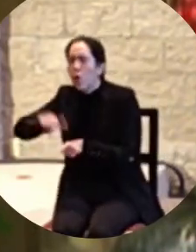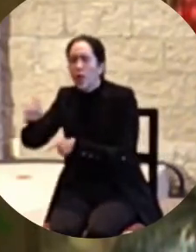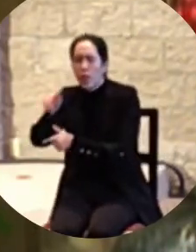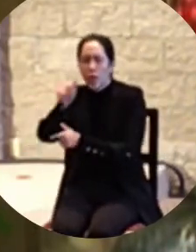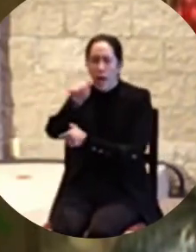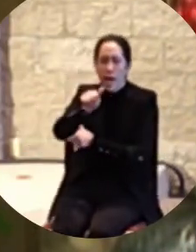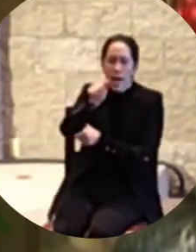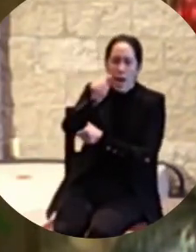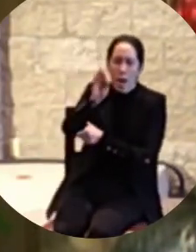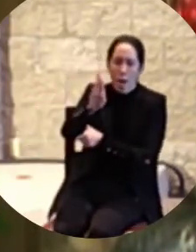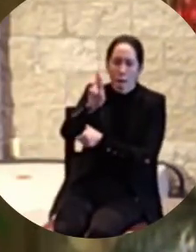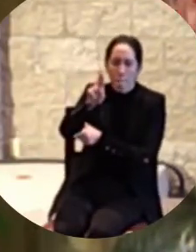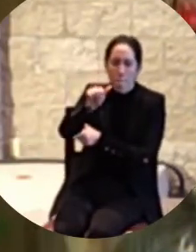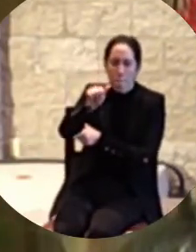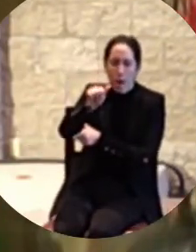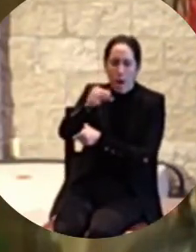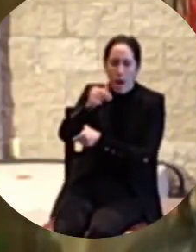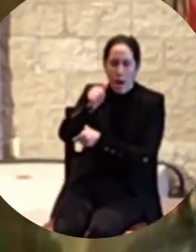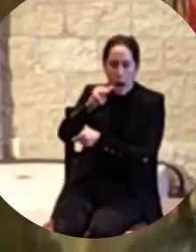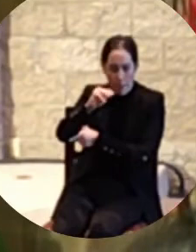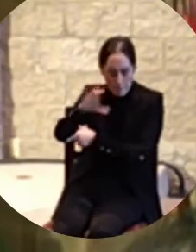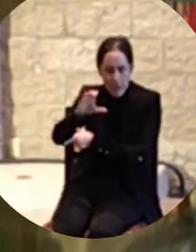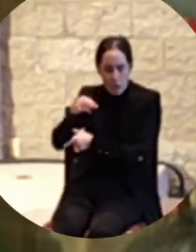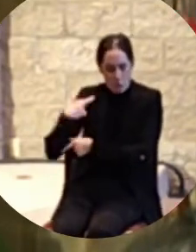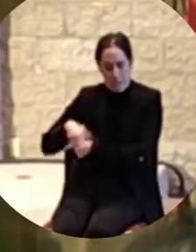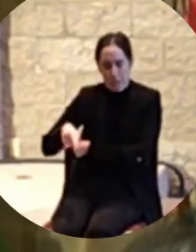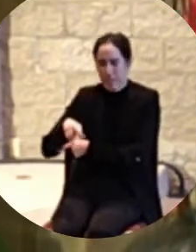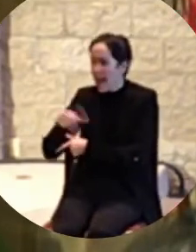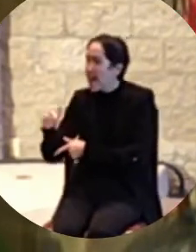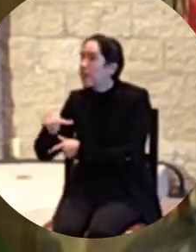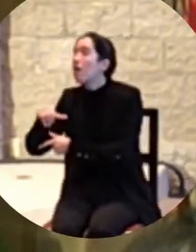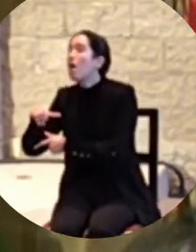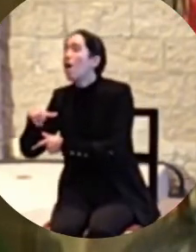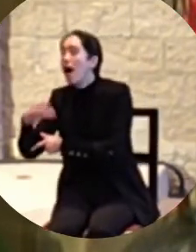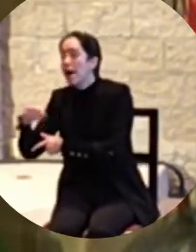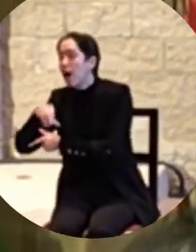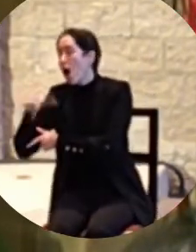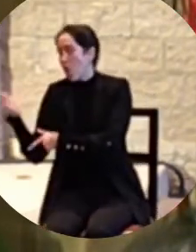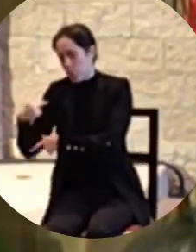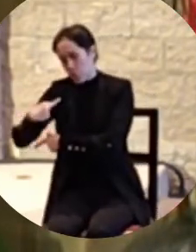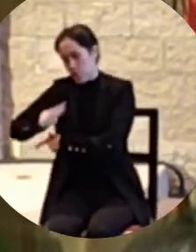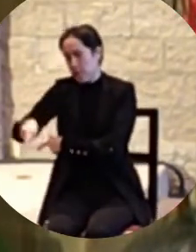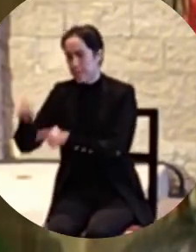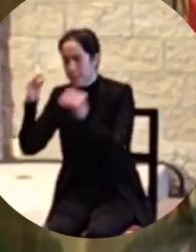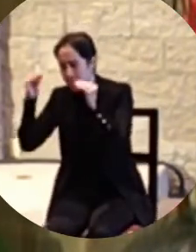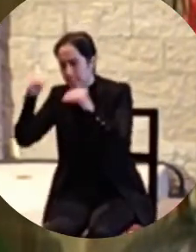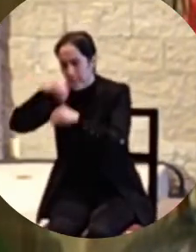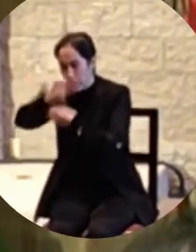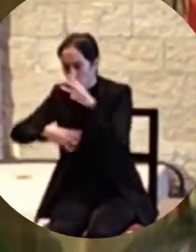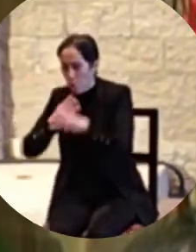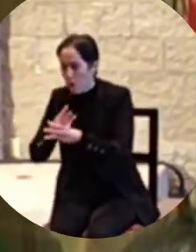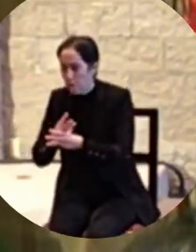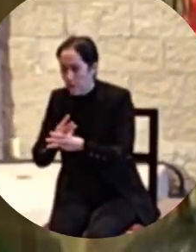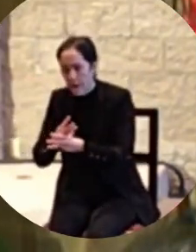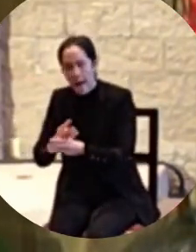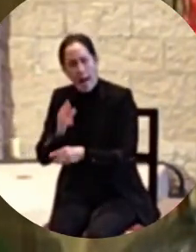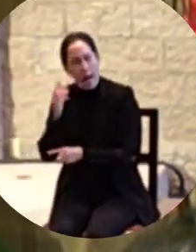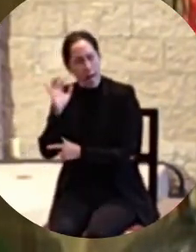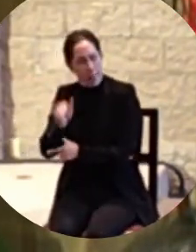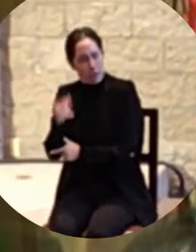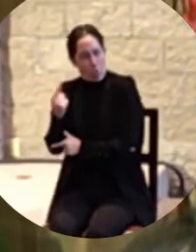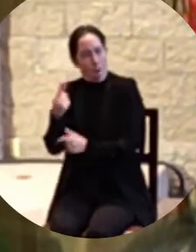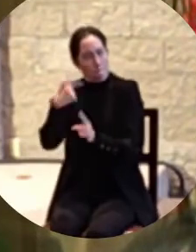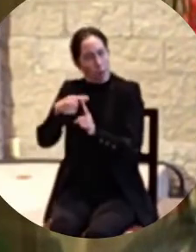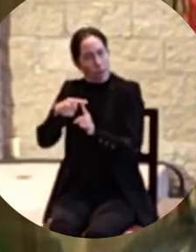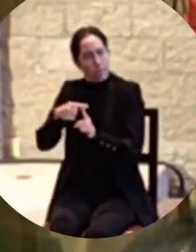about our Unity teachings. It gives us the opportunity to take those parts of those teachings that we want in our life and incorporate